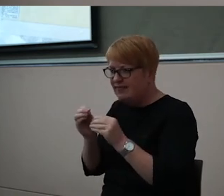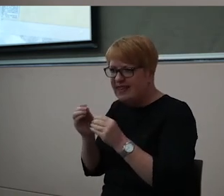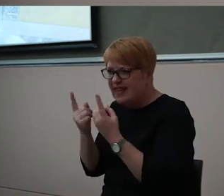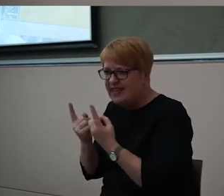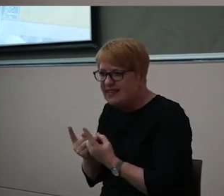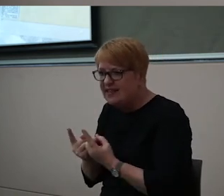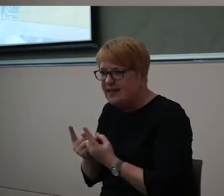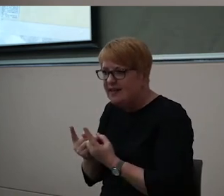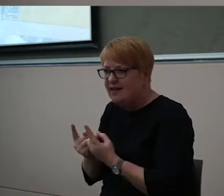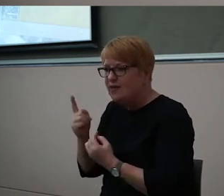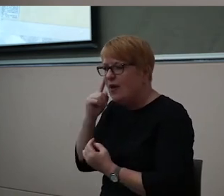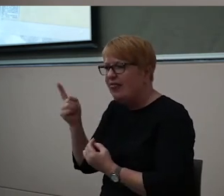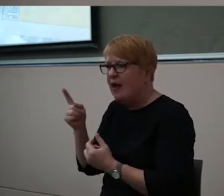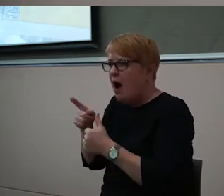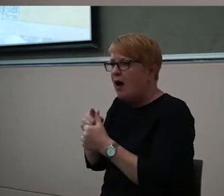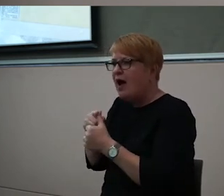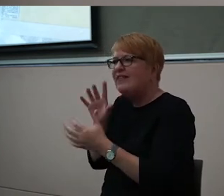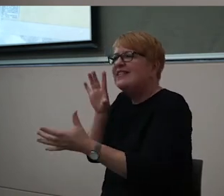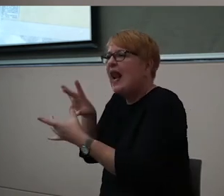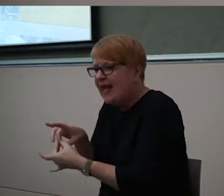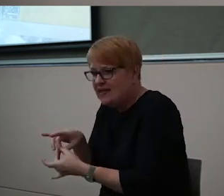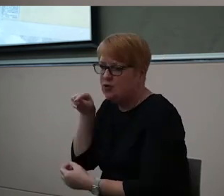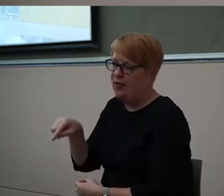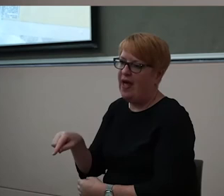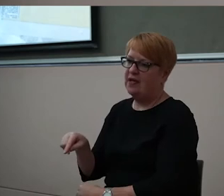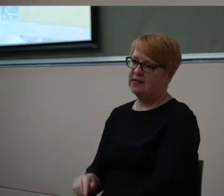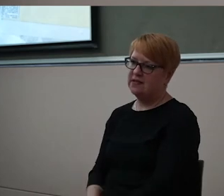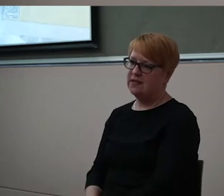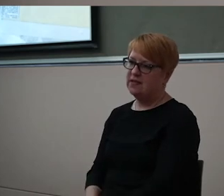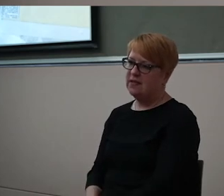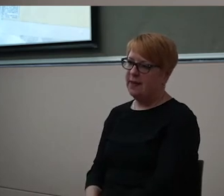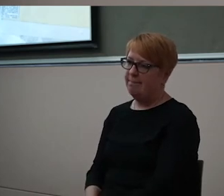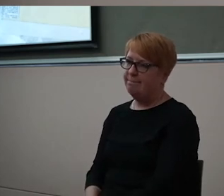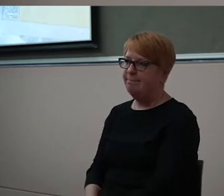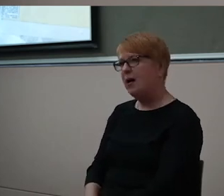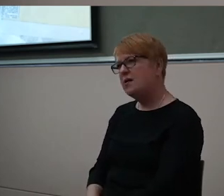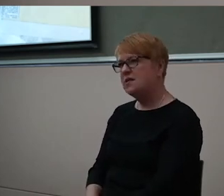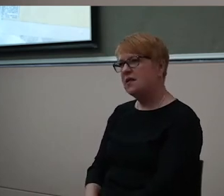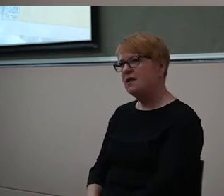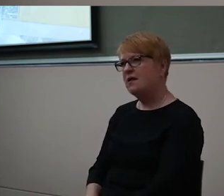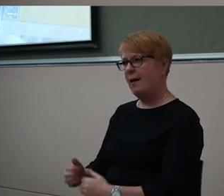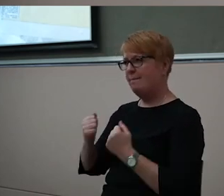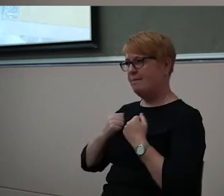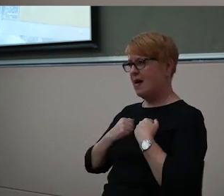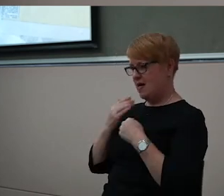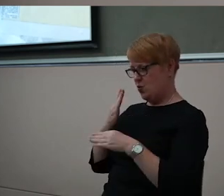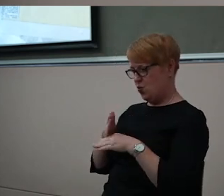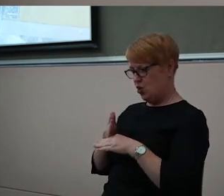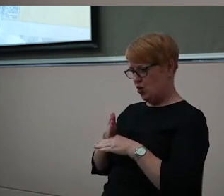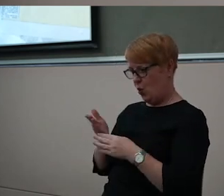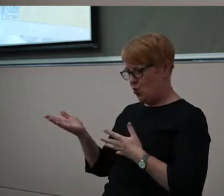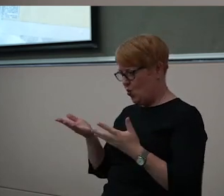kind of, it's autoethnographic, right? And it makes me think of Gemma Desai, who is a shared